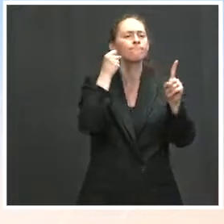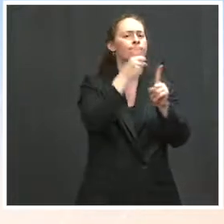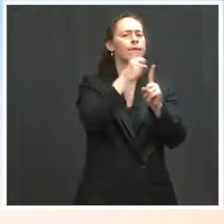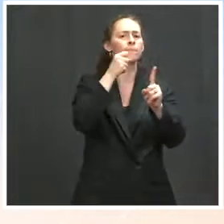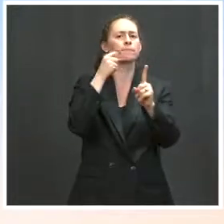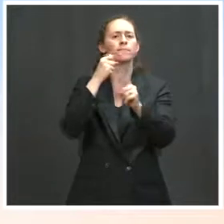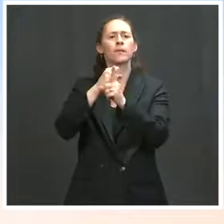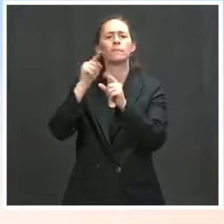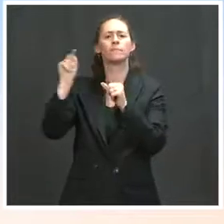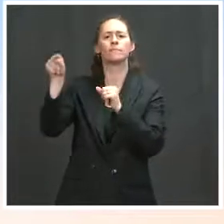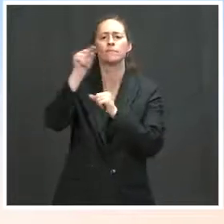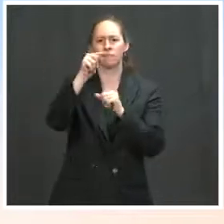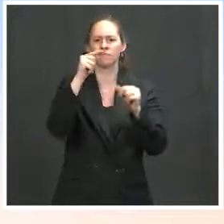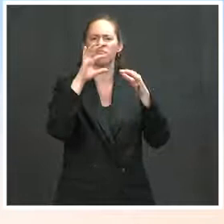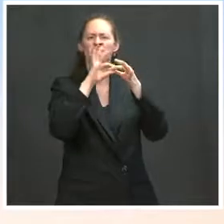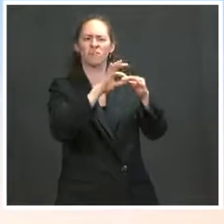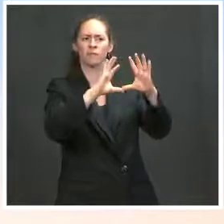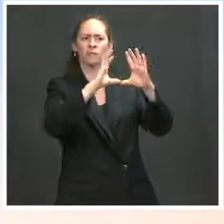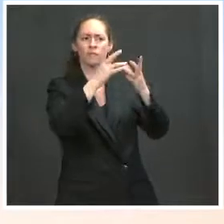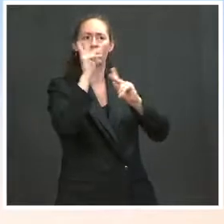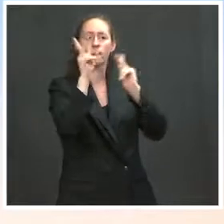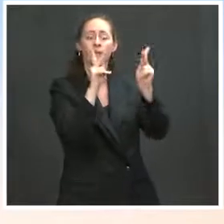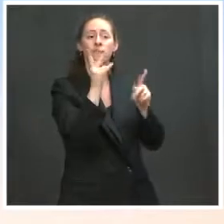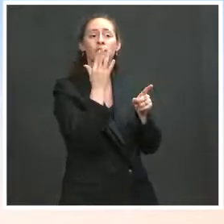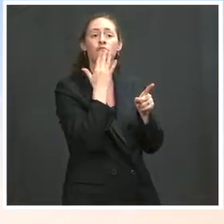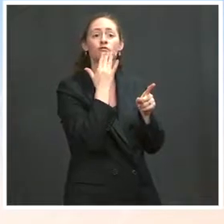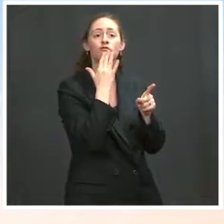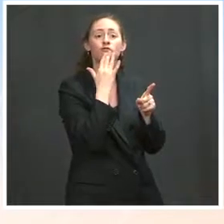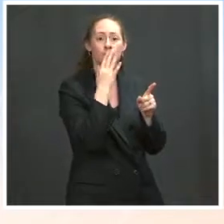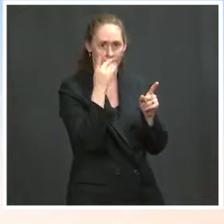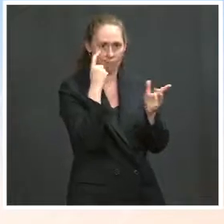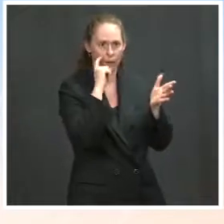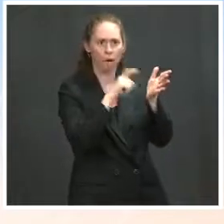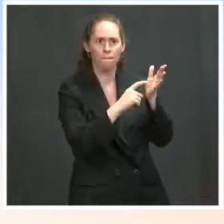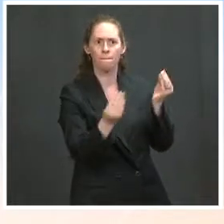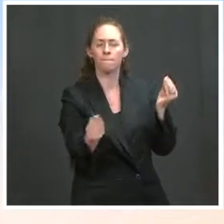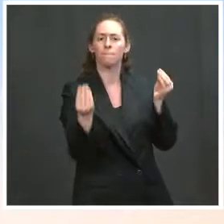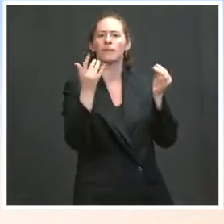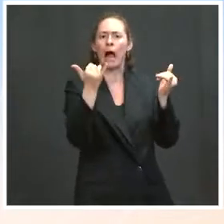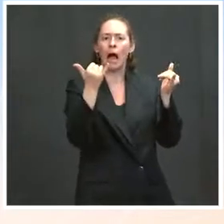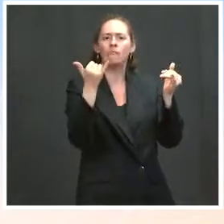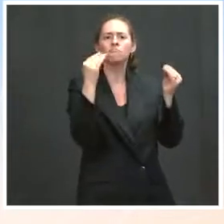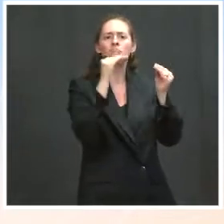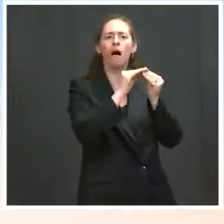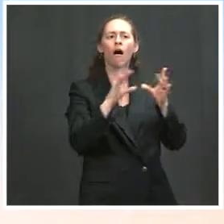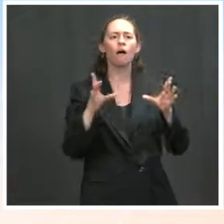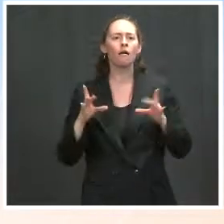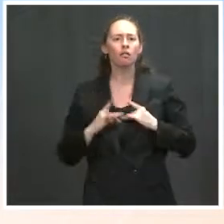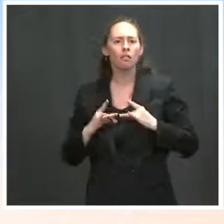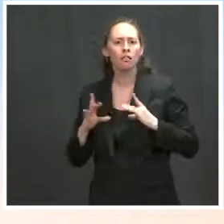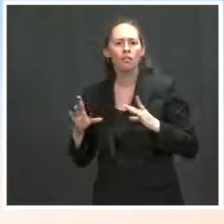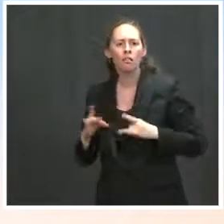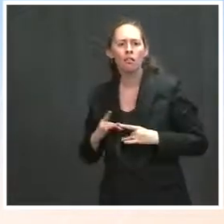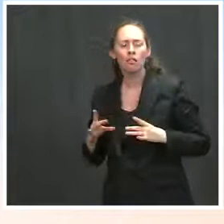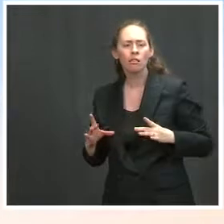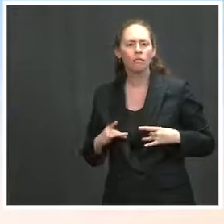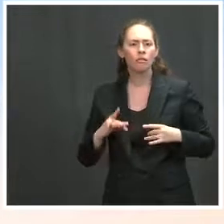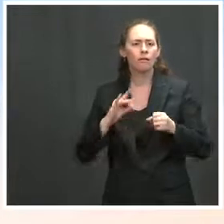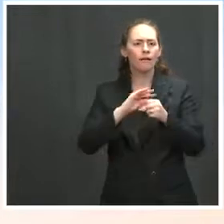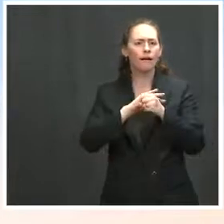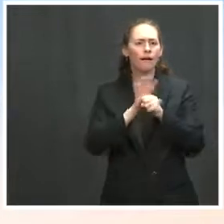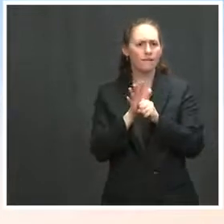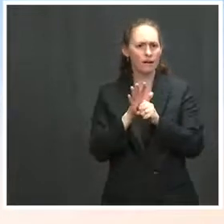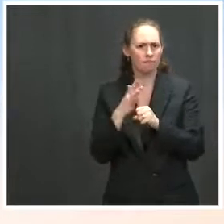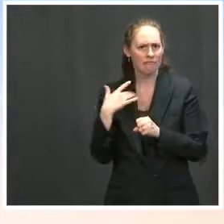now, 80% of the new COVID cases are Black people. How concerned is the president about that, and does he see that as a failure, his